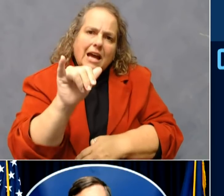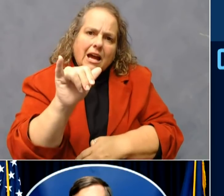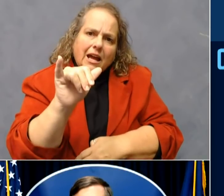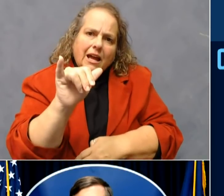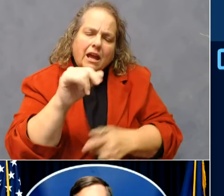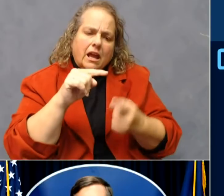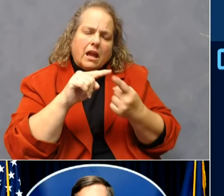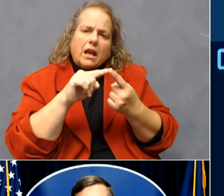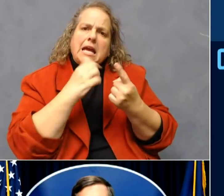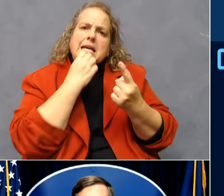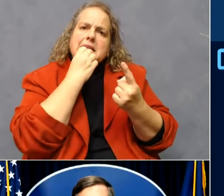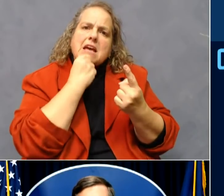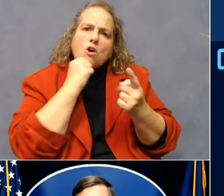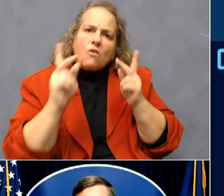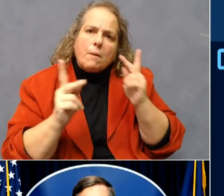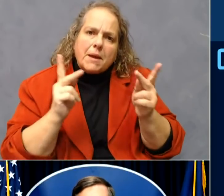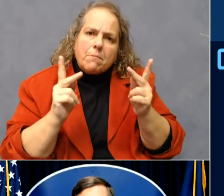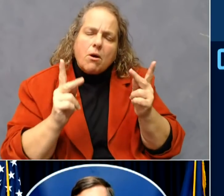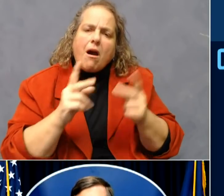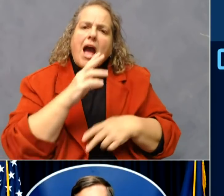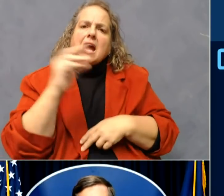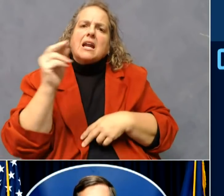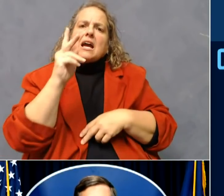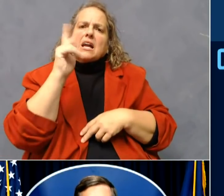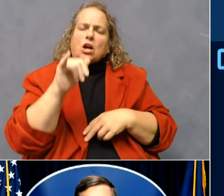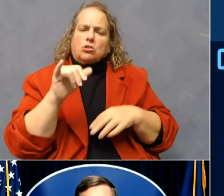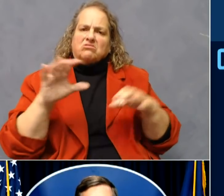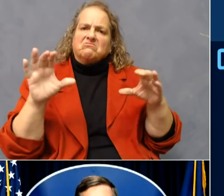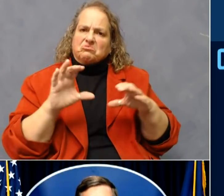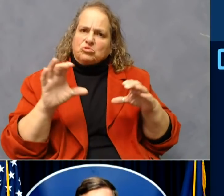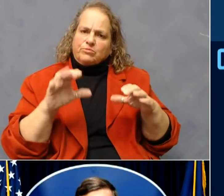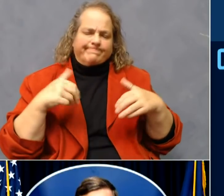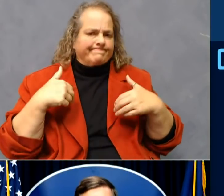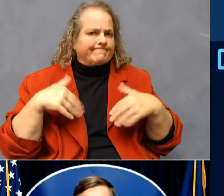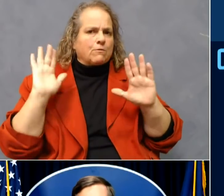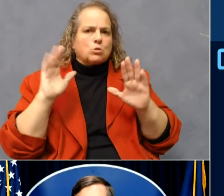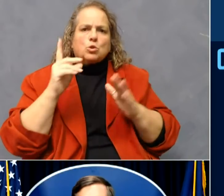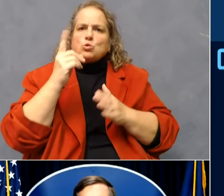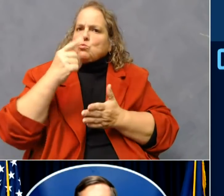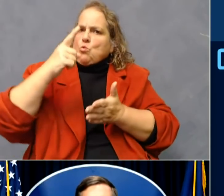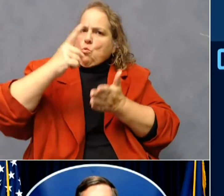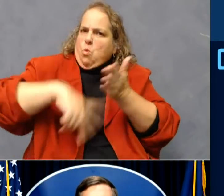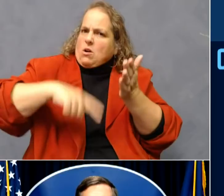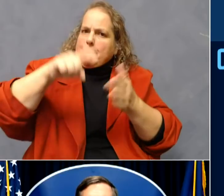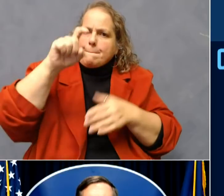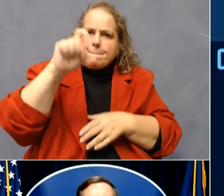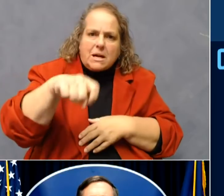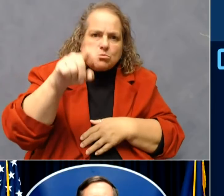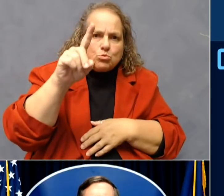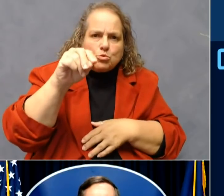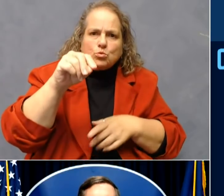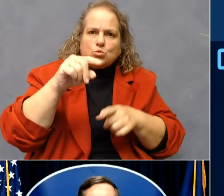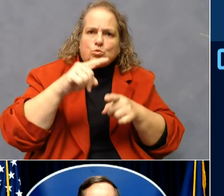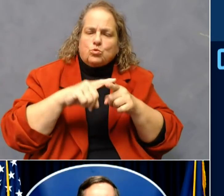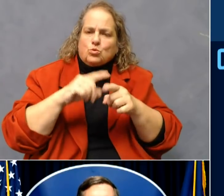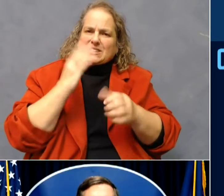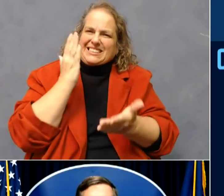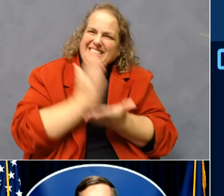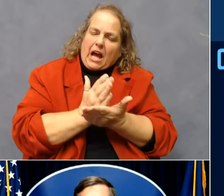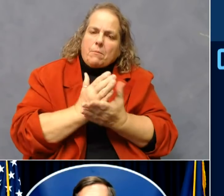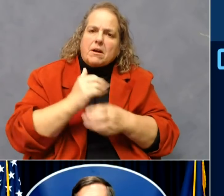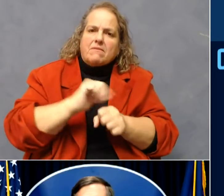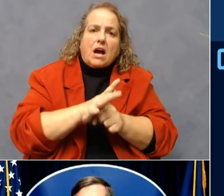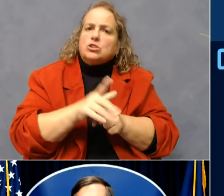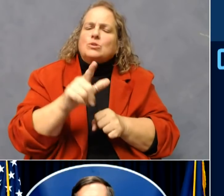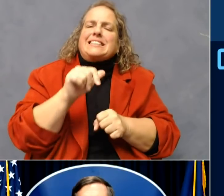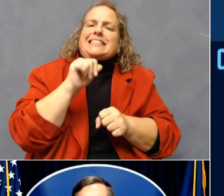takes, and we do not give up, no matter how long it takes, and no matter how hard it is. We do not give up when it comes